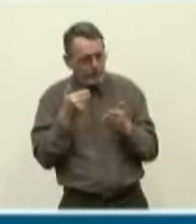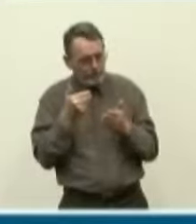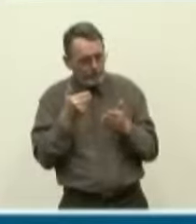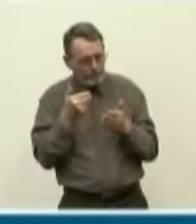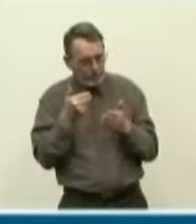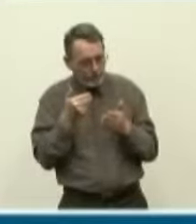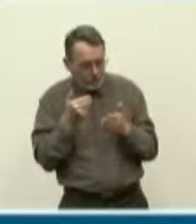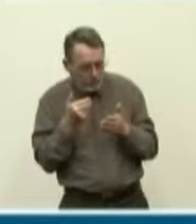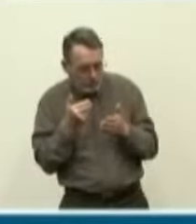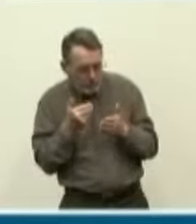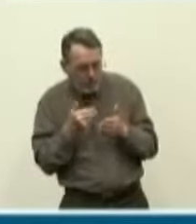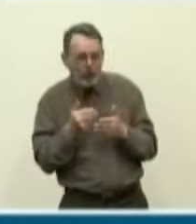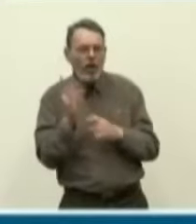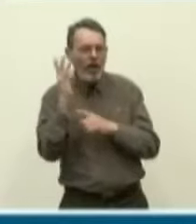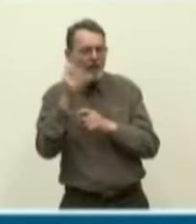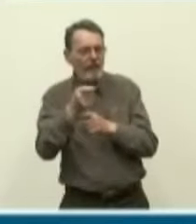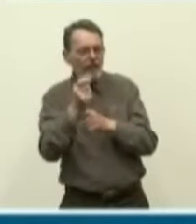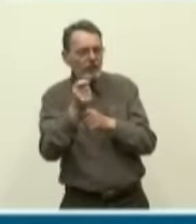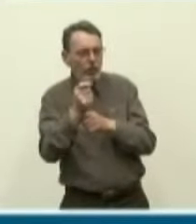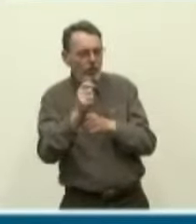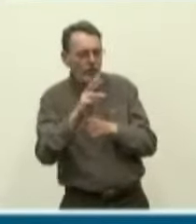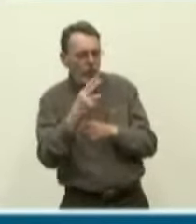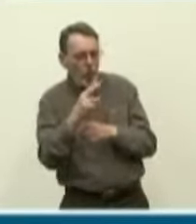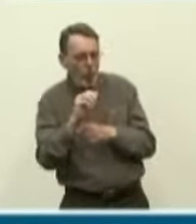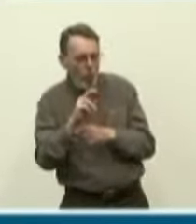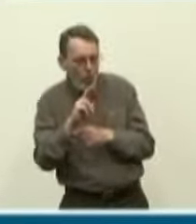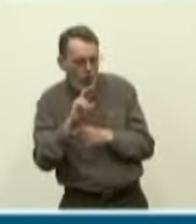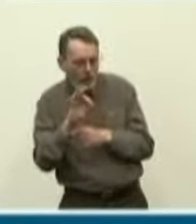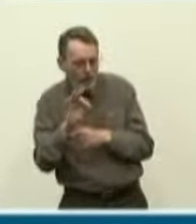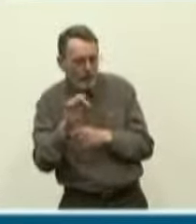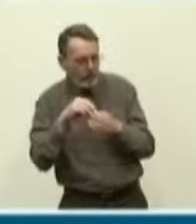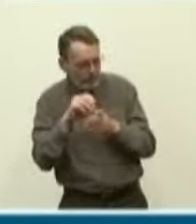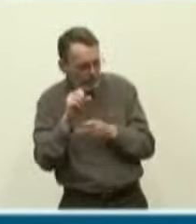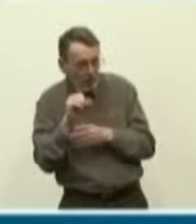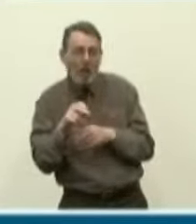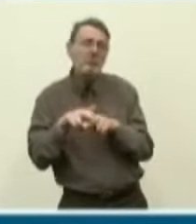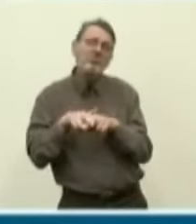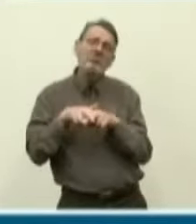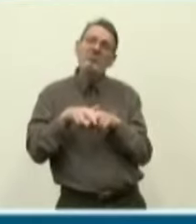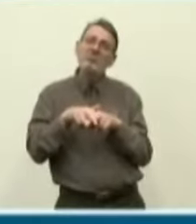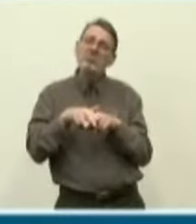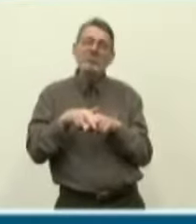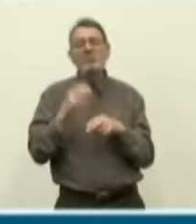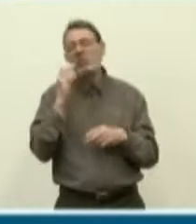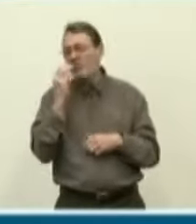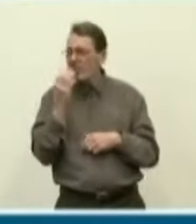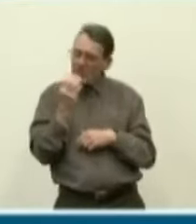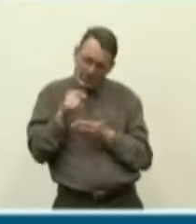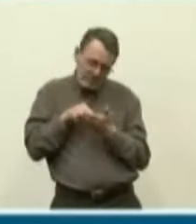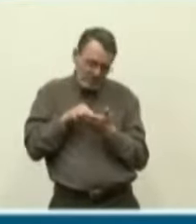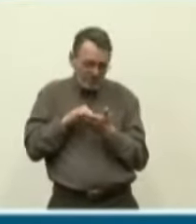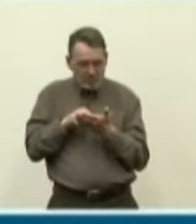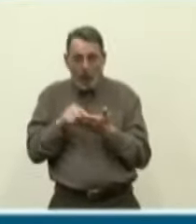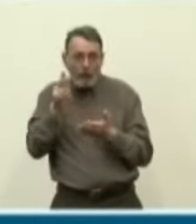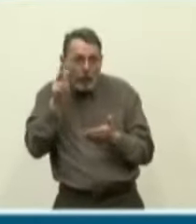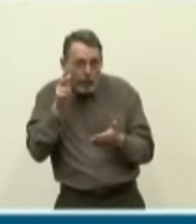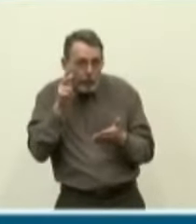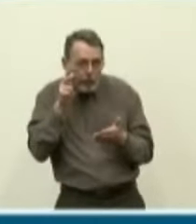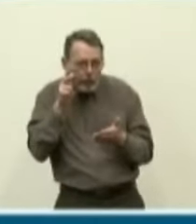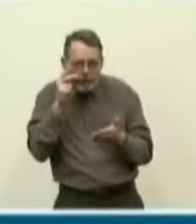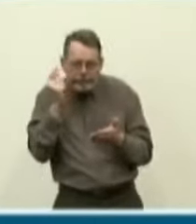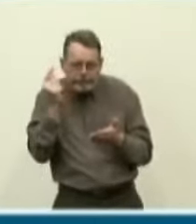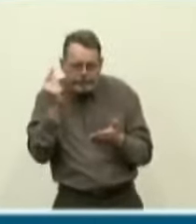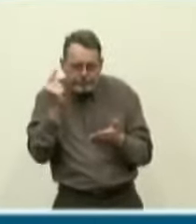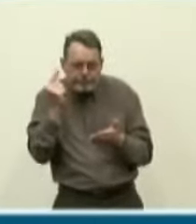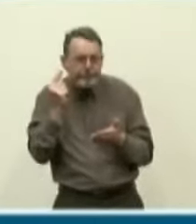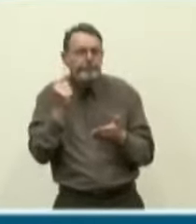around Fisherman's Wharf in San Francisco, and I was just sitting in my car on my phone, and I heard